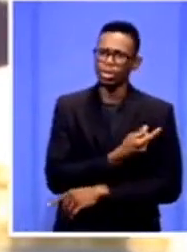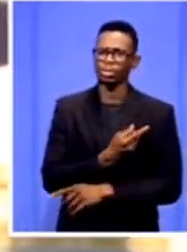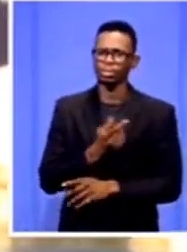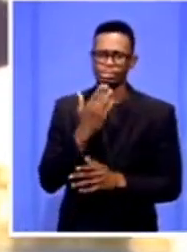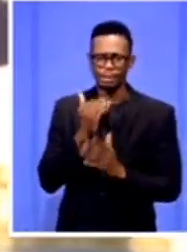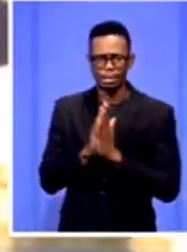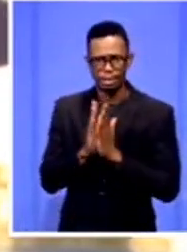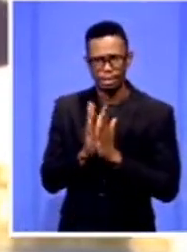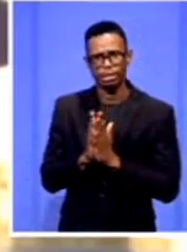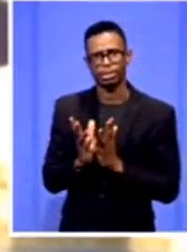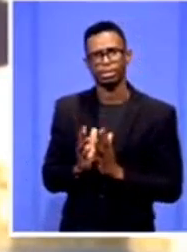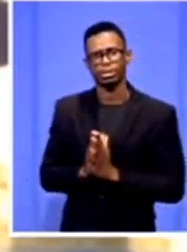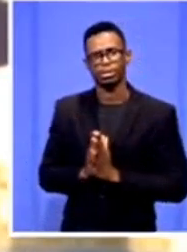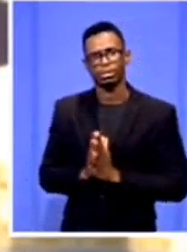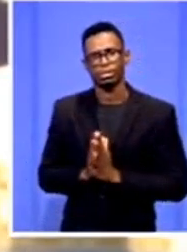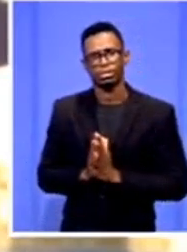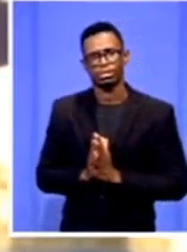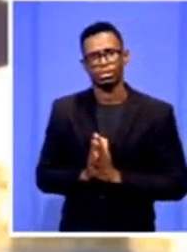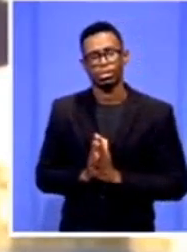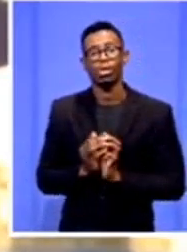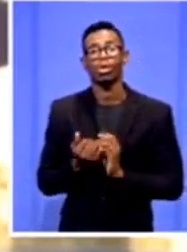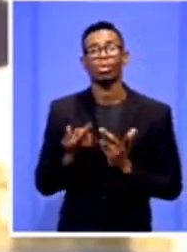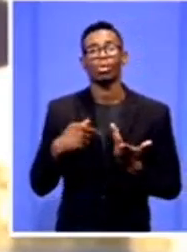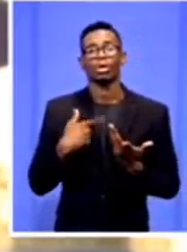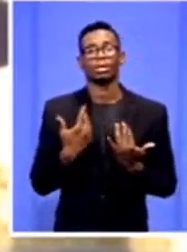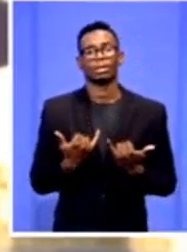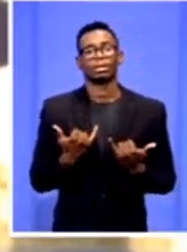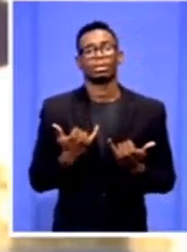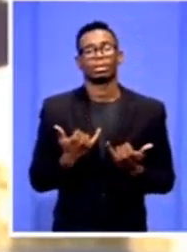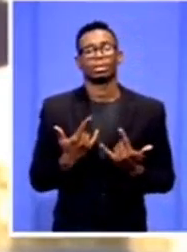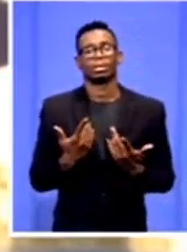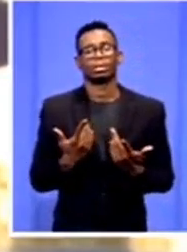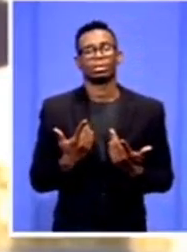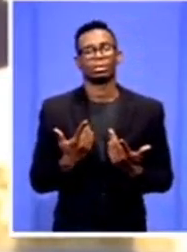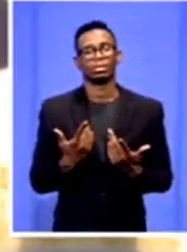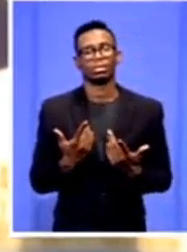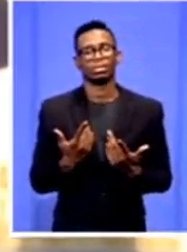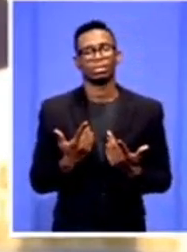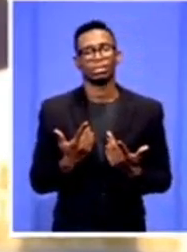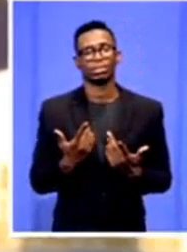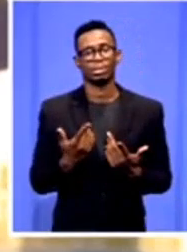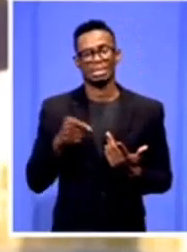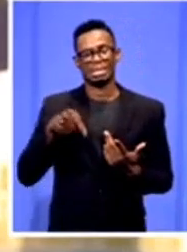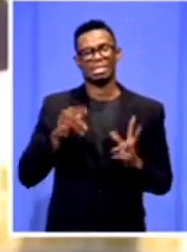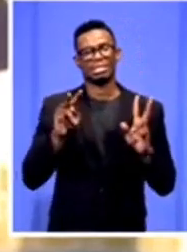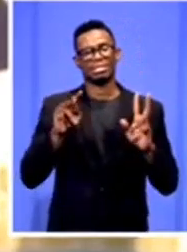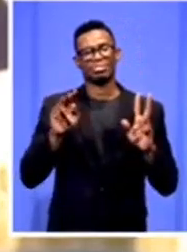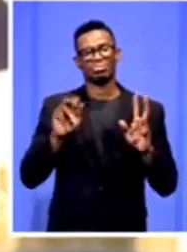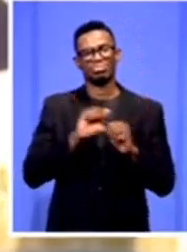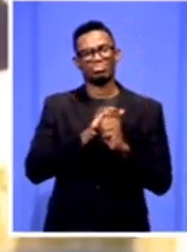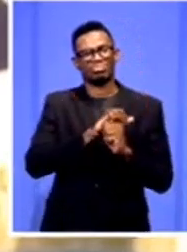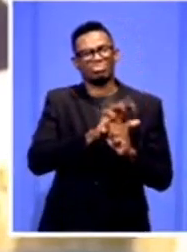As we emerge from the devastation caused by this pandemic, our